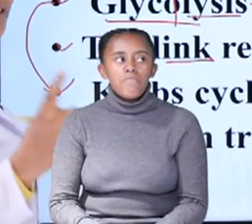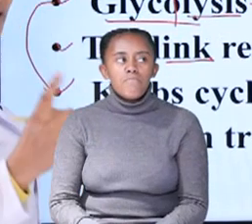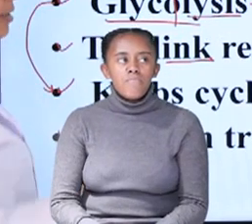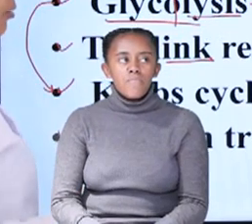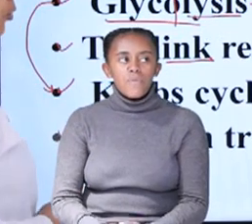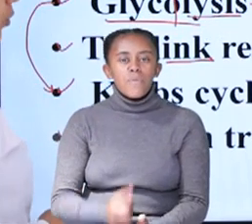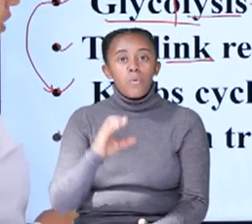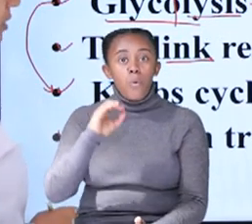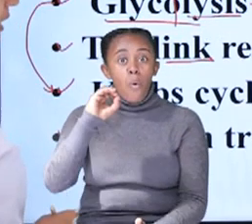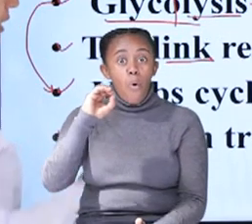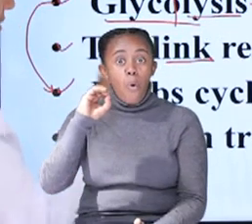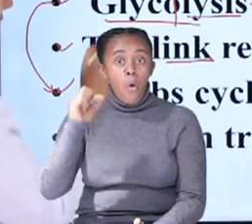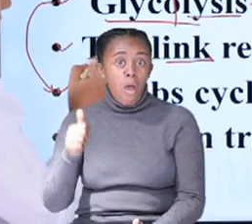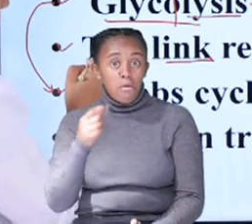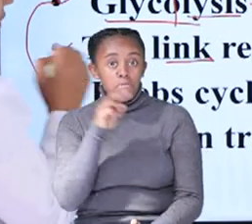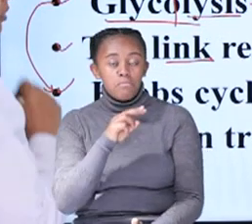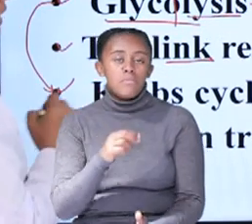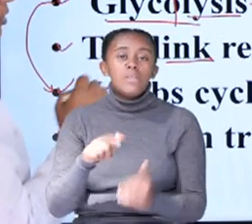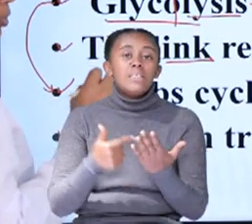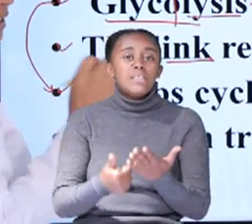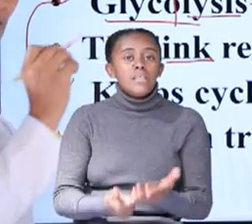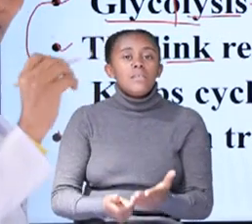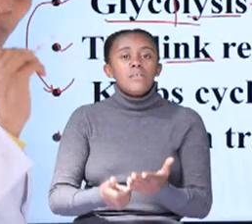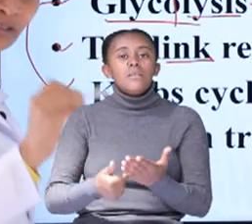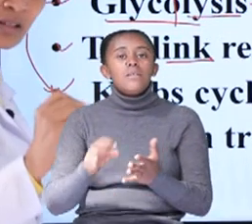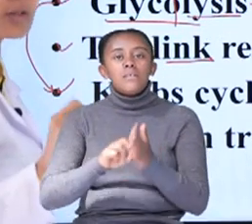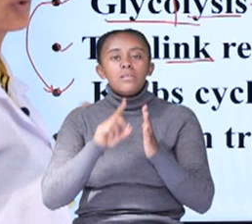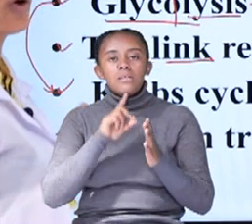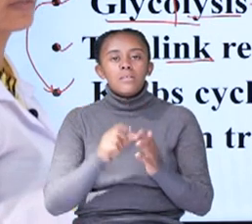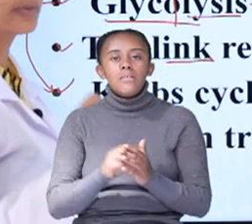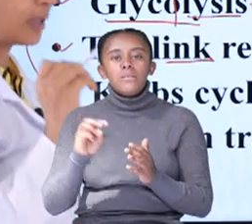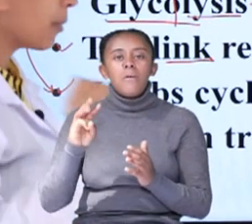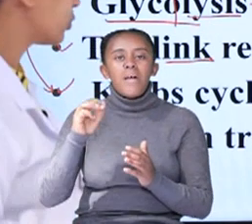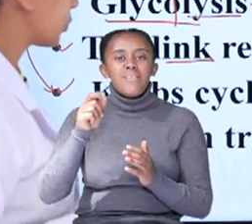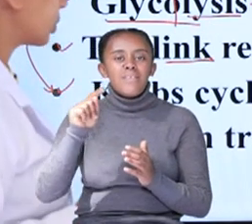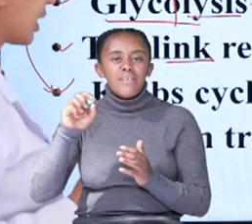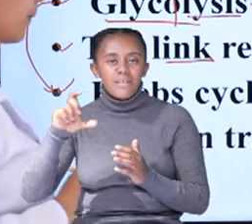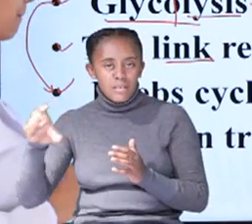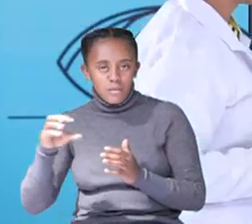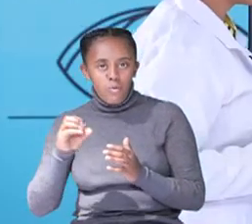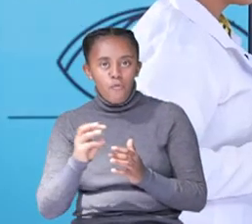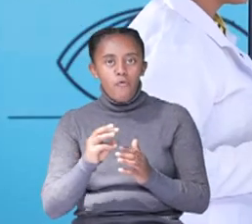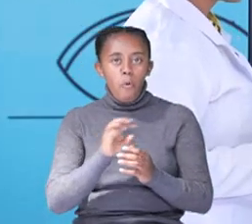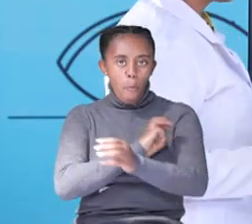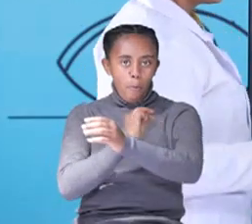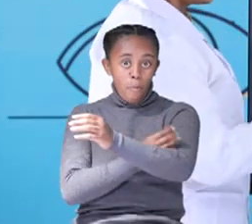with a single-step process, and this reaction takes place in the matrix of the mitochondria.